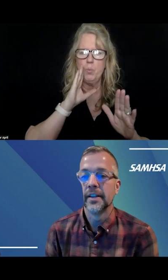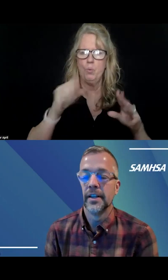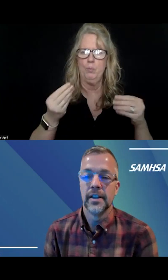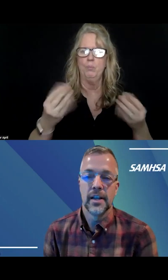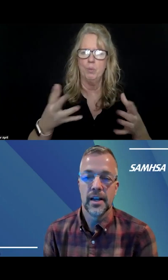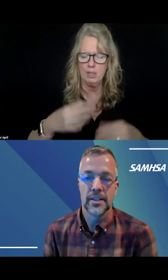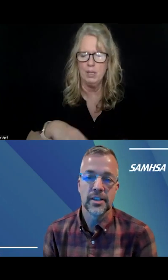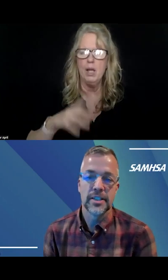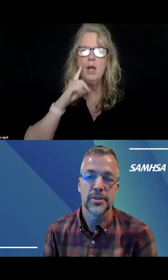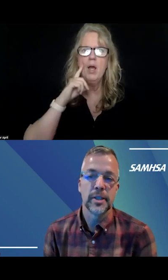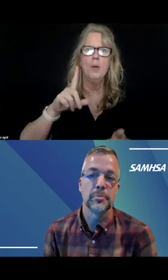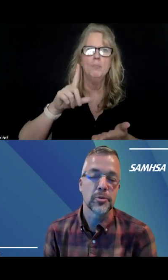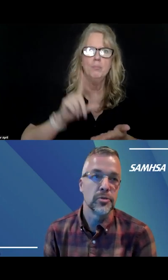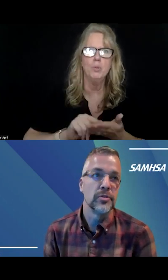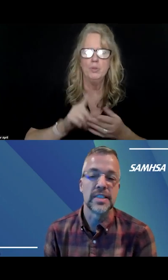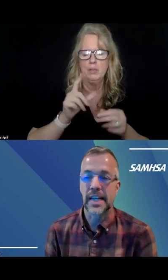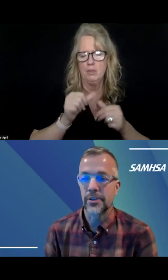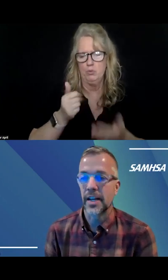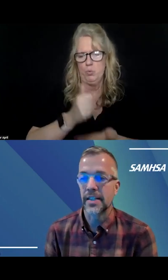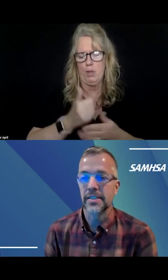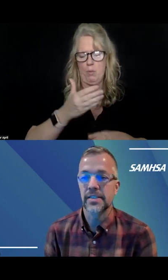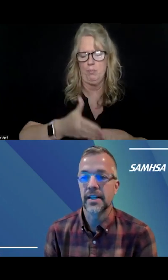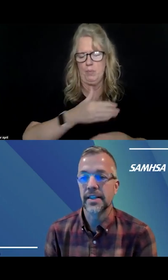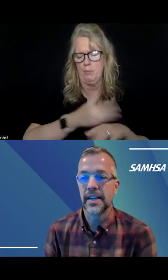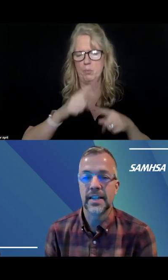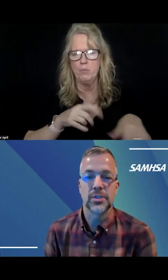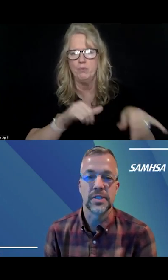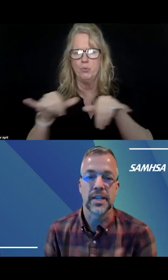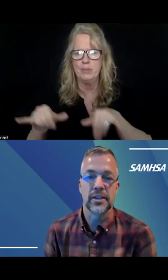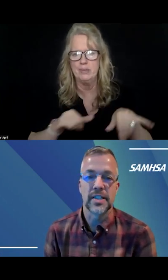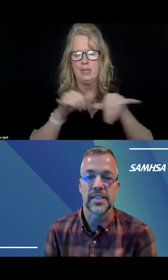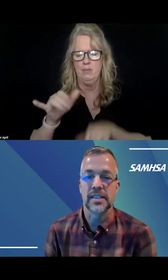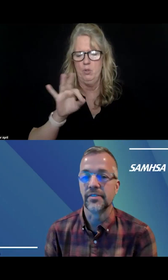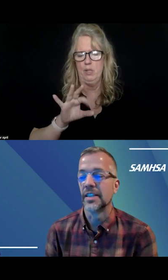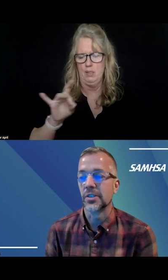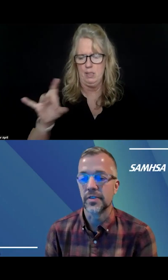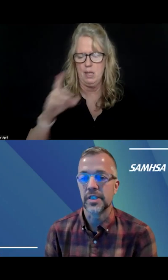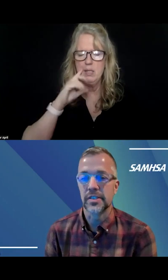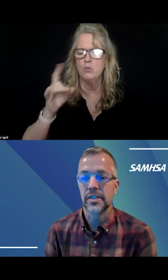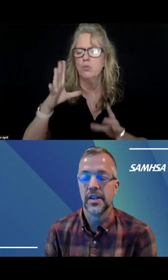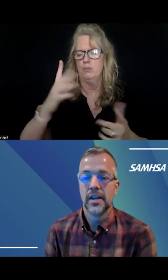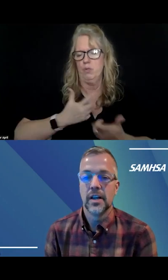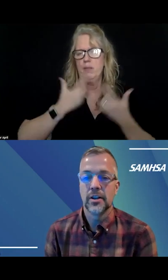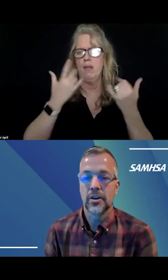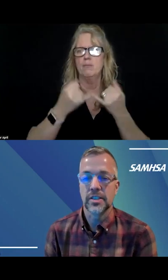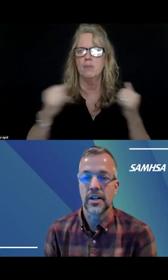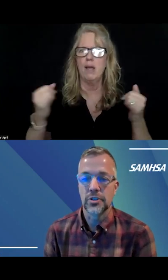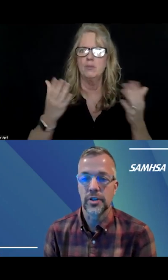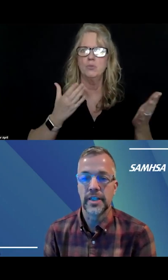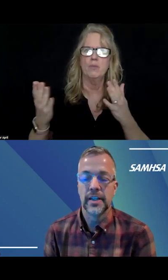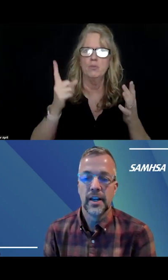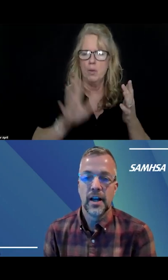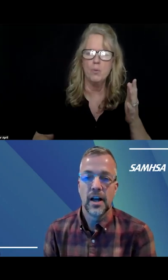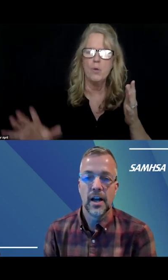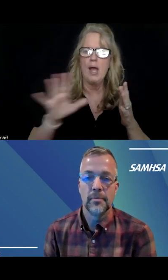blueprint to continually improve and standardize 90-day suicide and crisis lifeline services across the